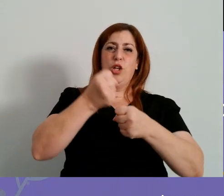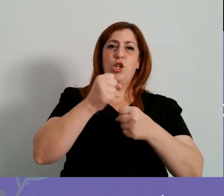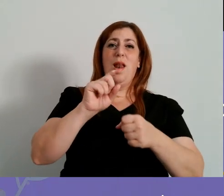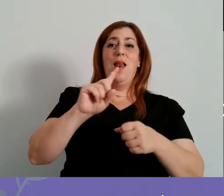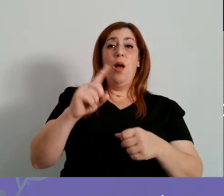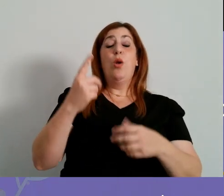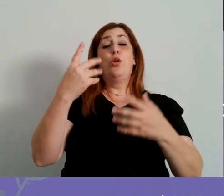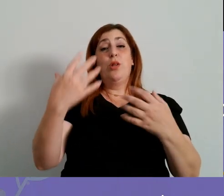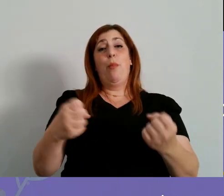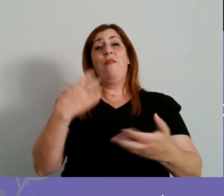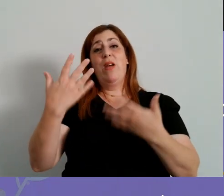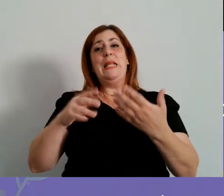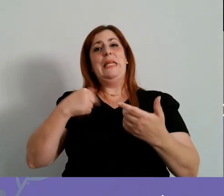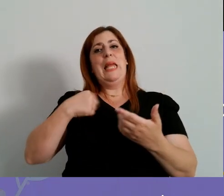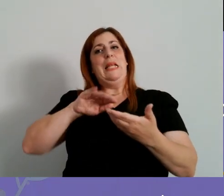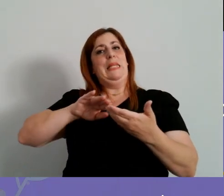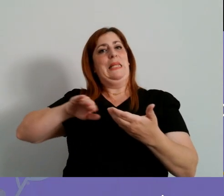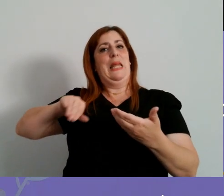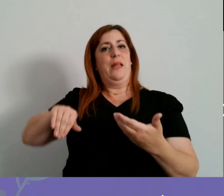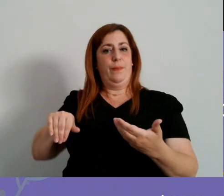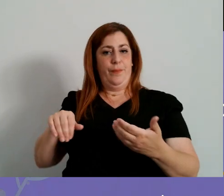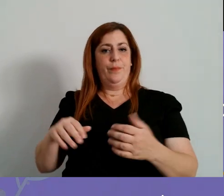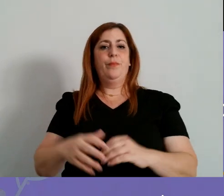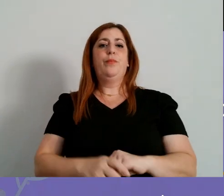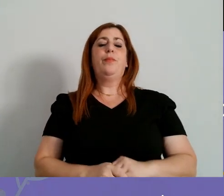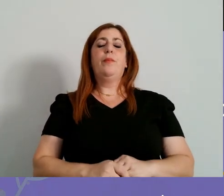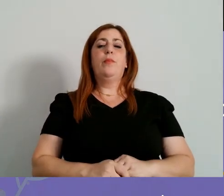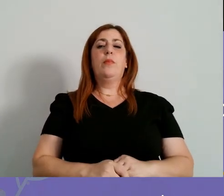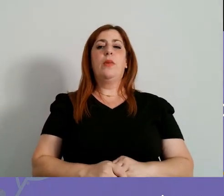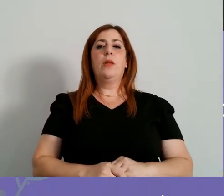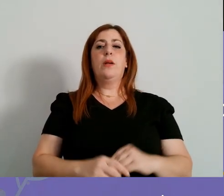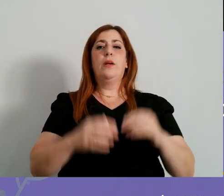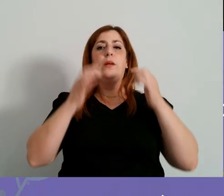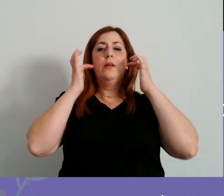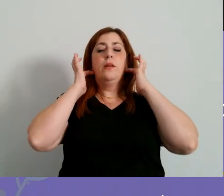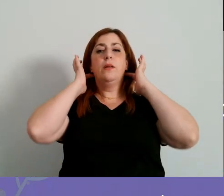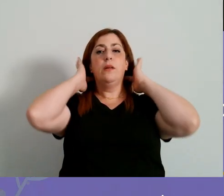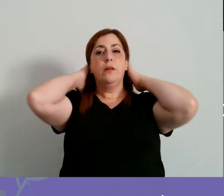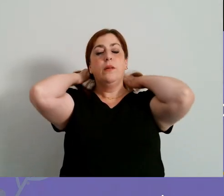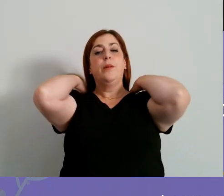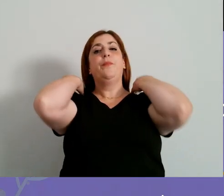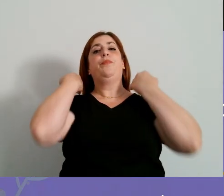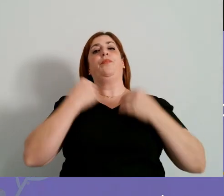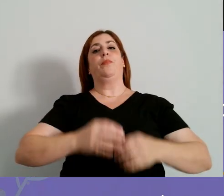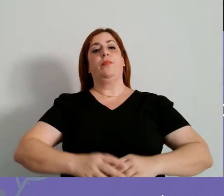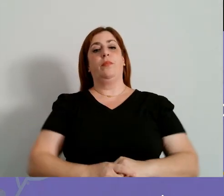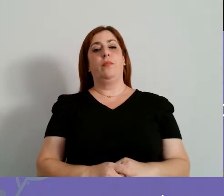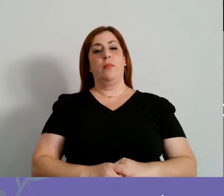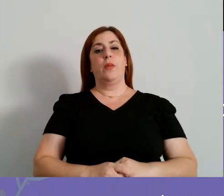because unfortunately then we might be sharing these harmful views without even noticing.